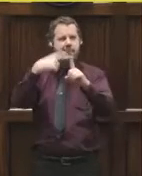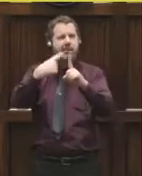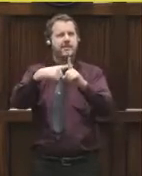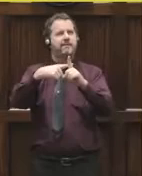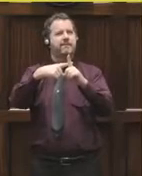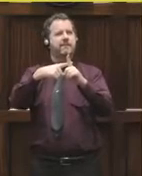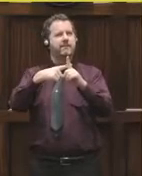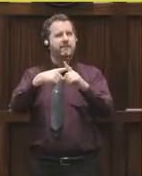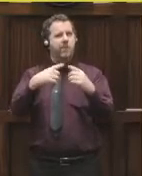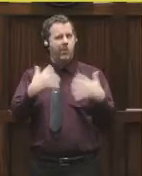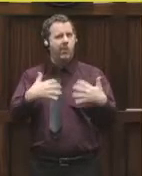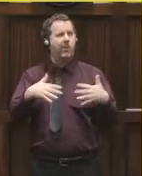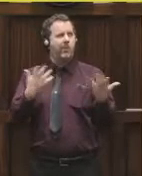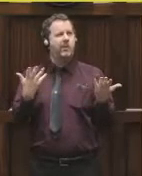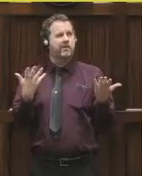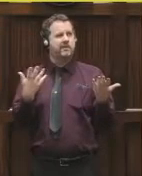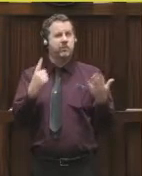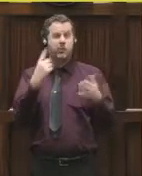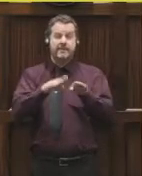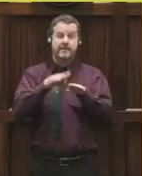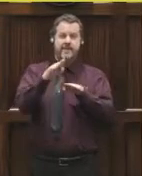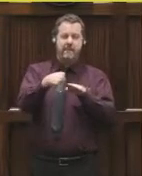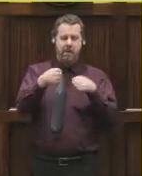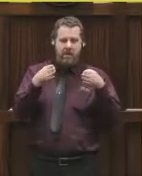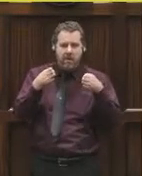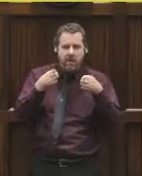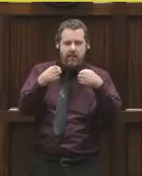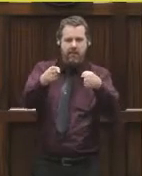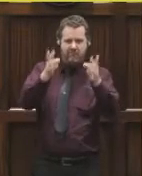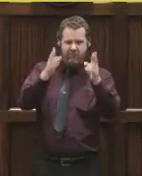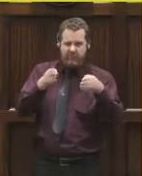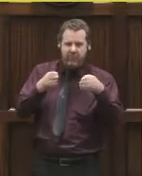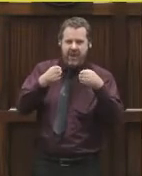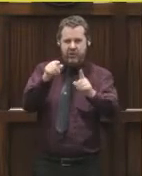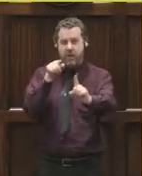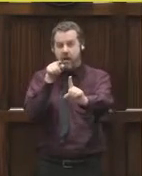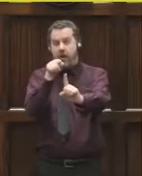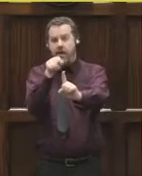in the a step in the direction of equality.